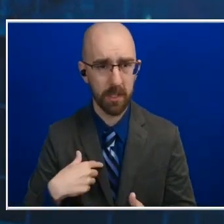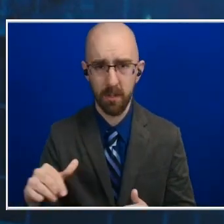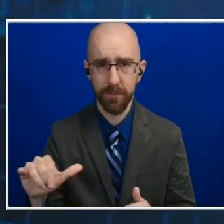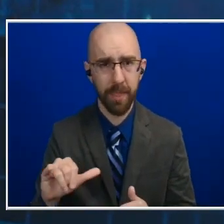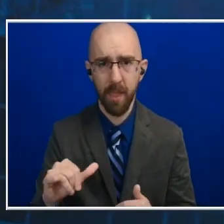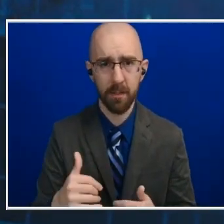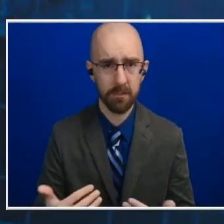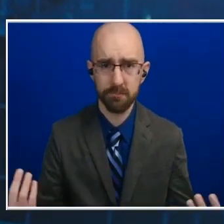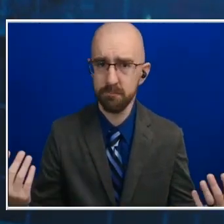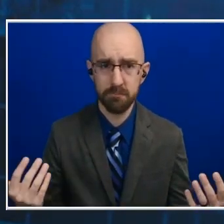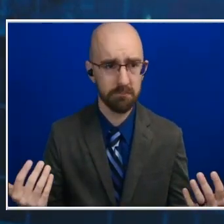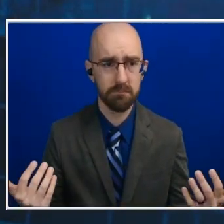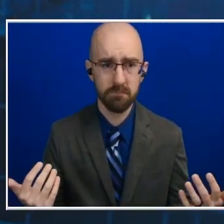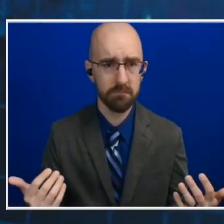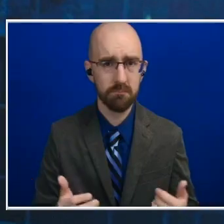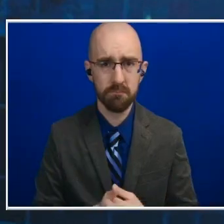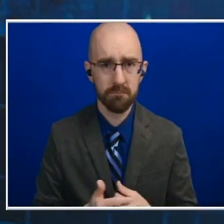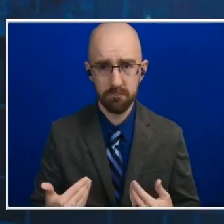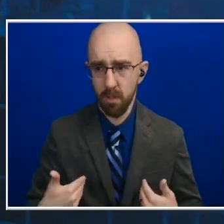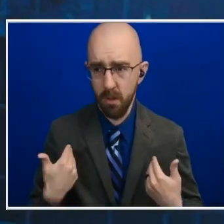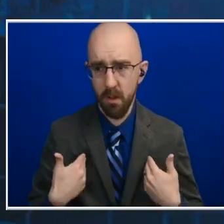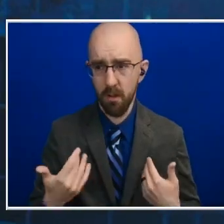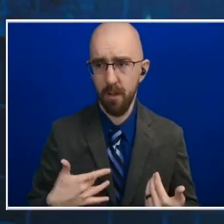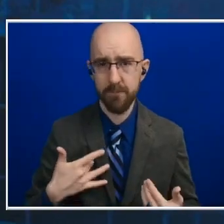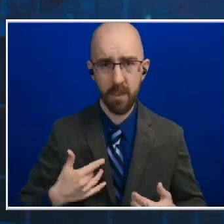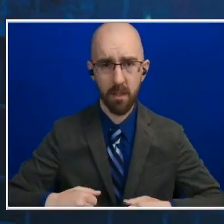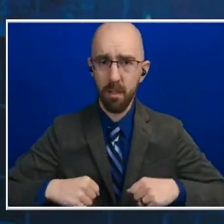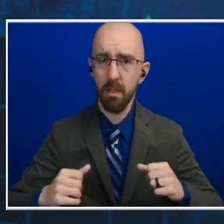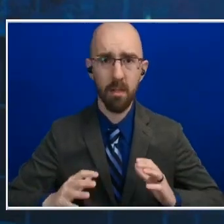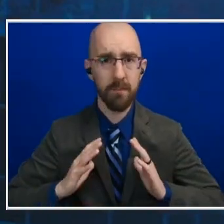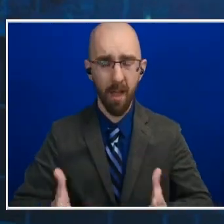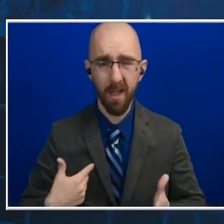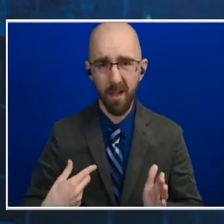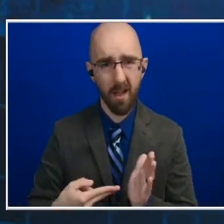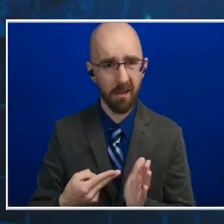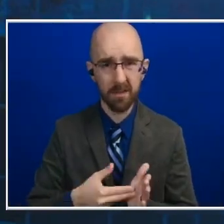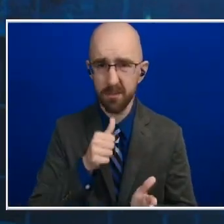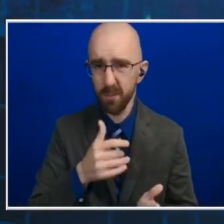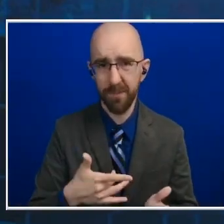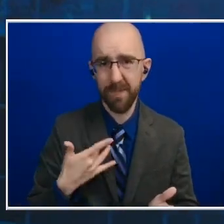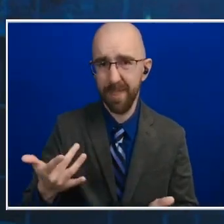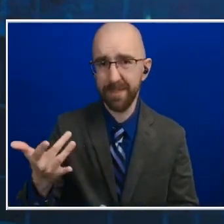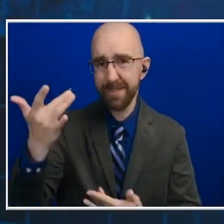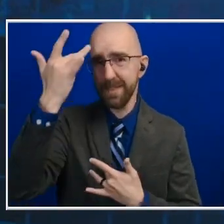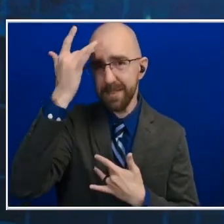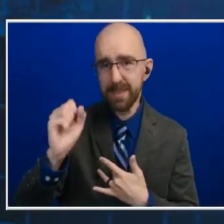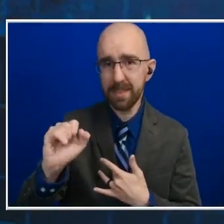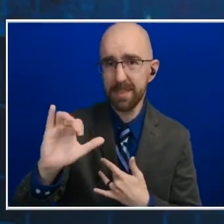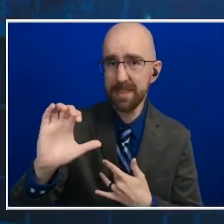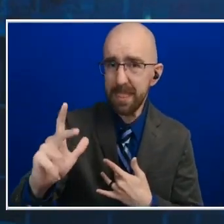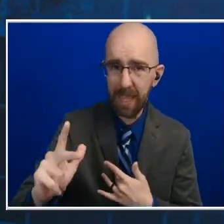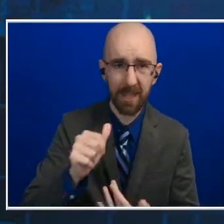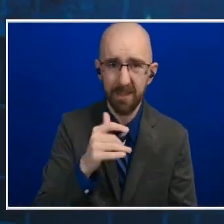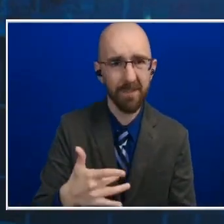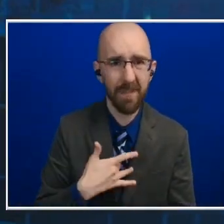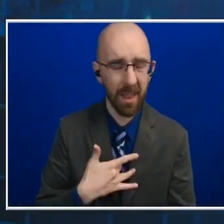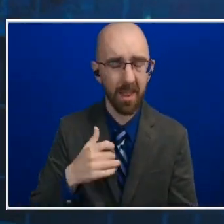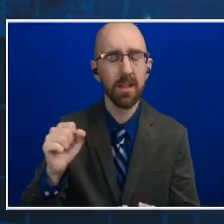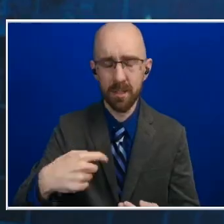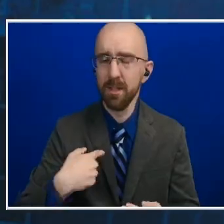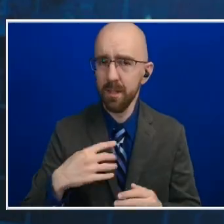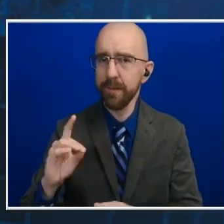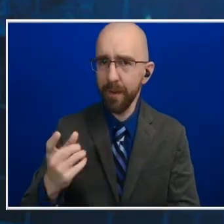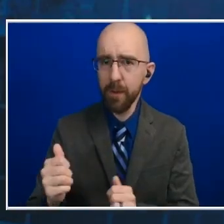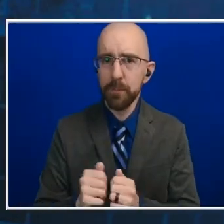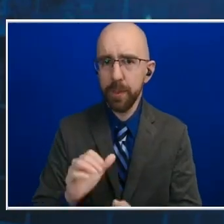I'm young, I feel fine. Like, I honestly don't feel sick at any point. Like, yes, I got diagnosed with cancer, but I didn't